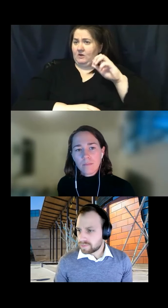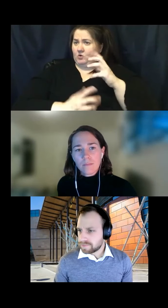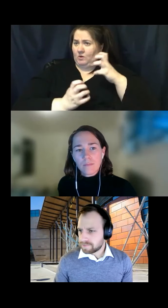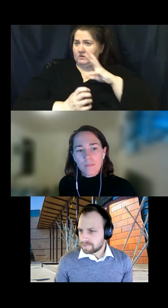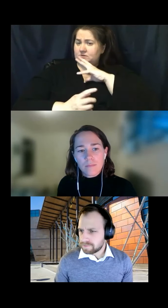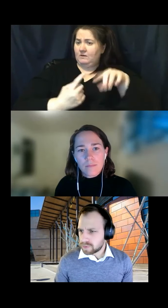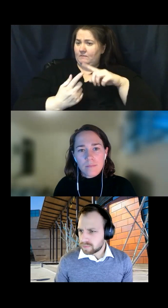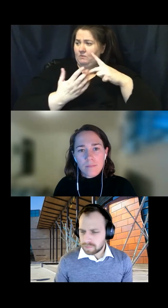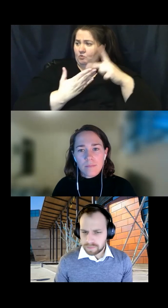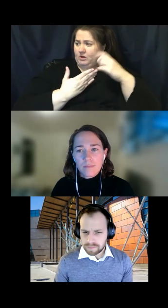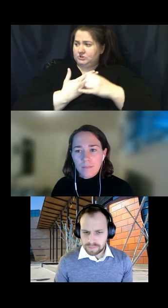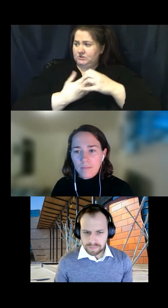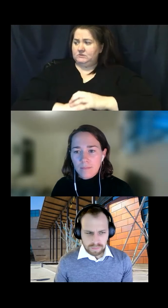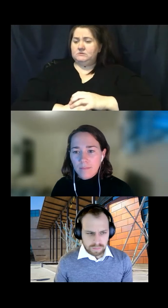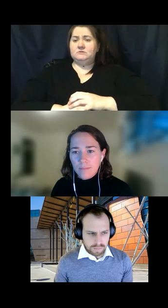project here.